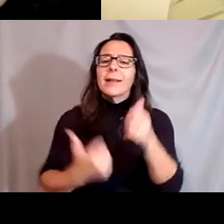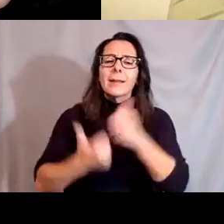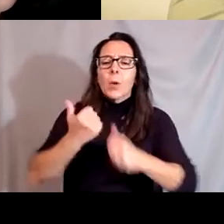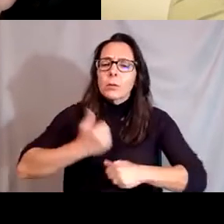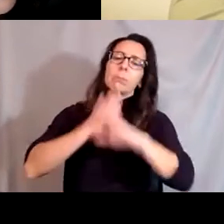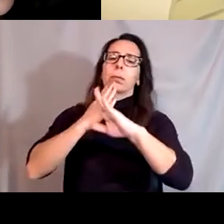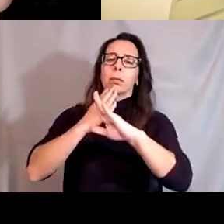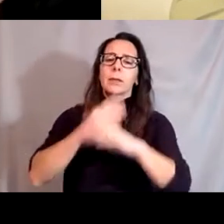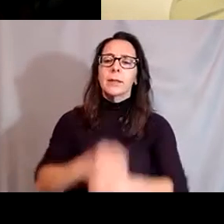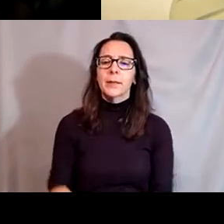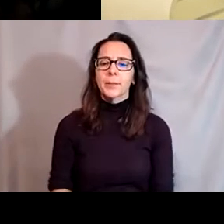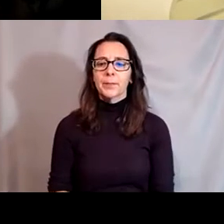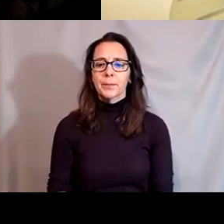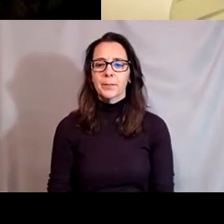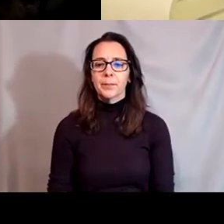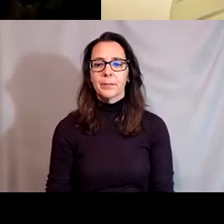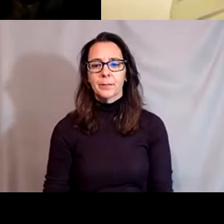I think for me,